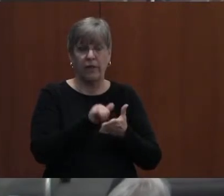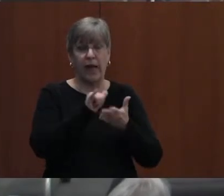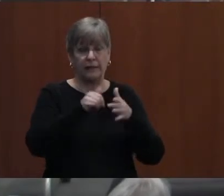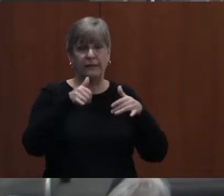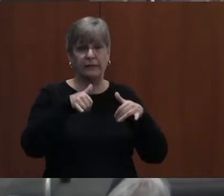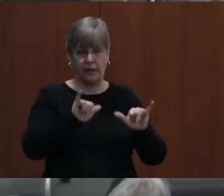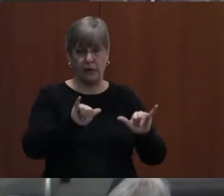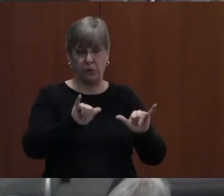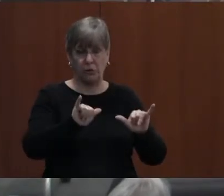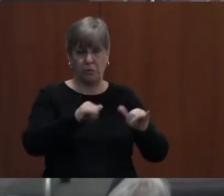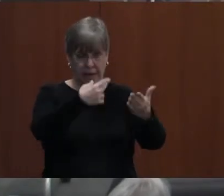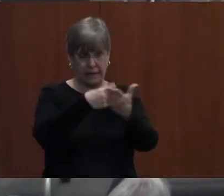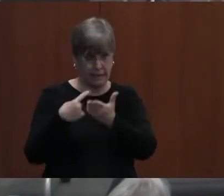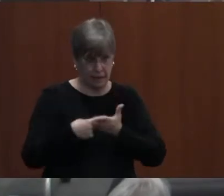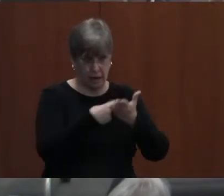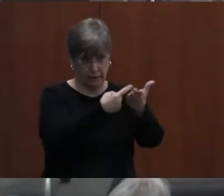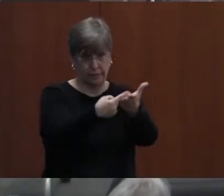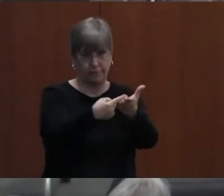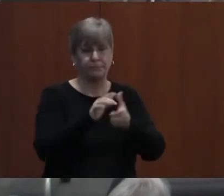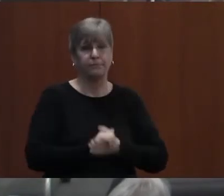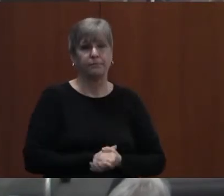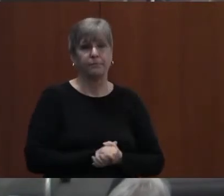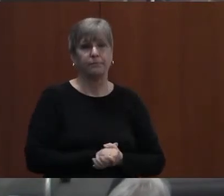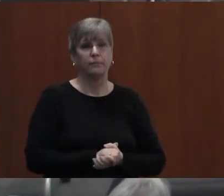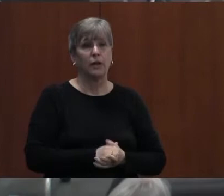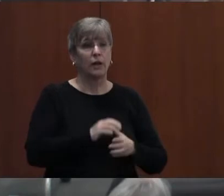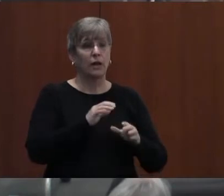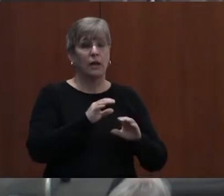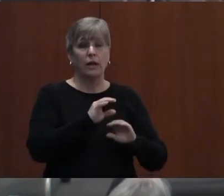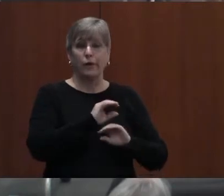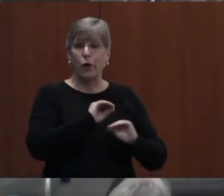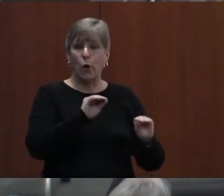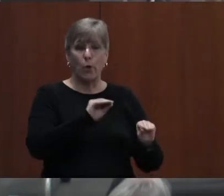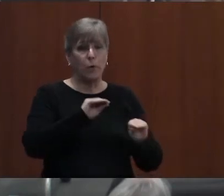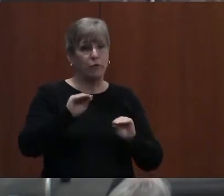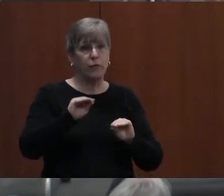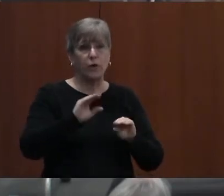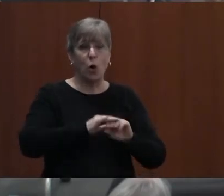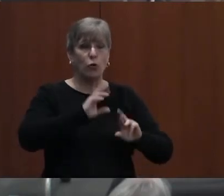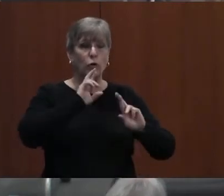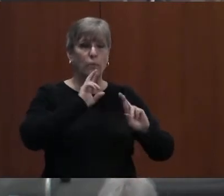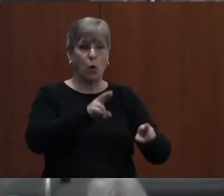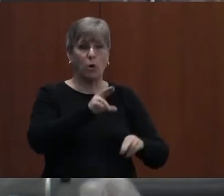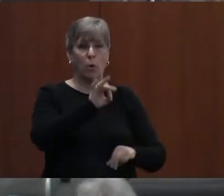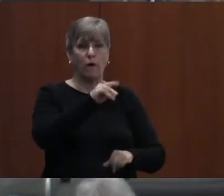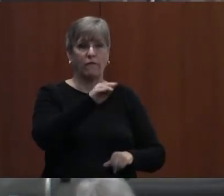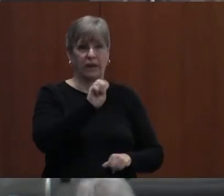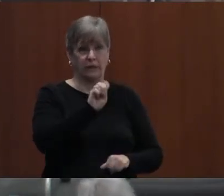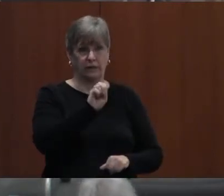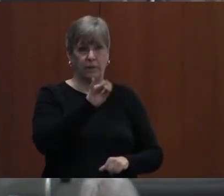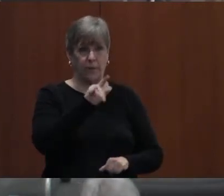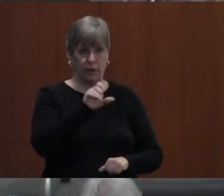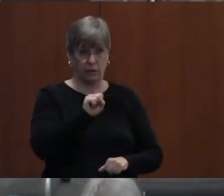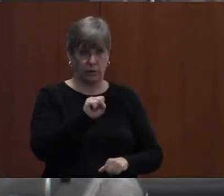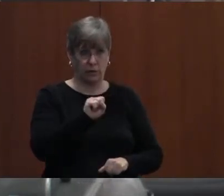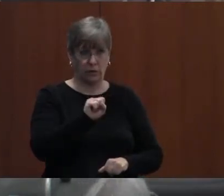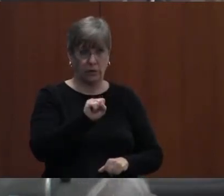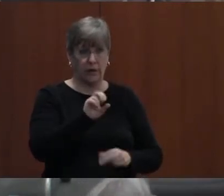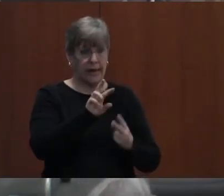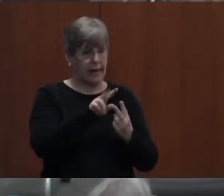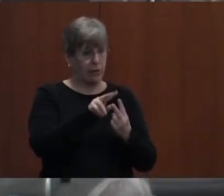still on the table. There's no movement on the reportable offense bills, either the one that